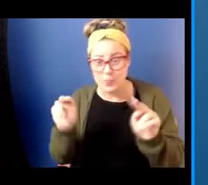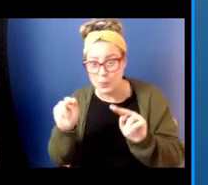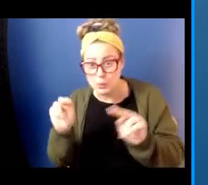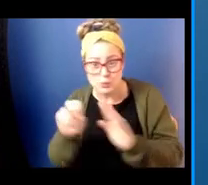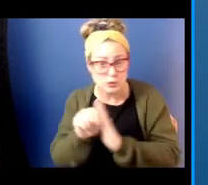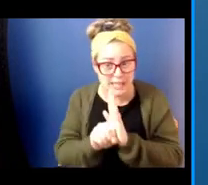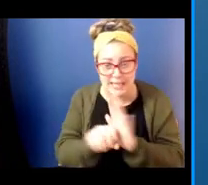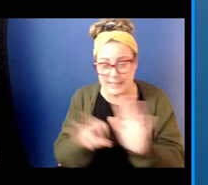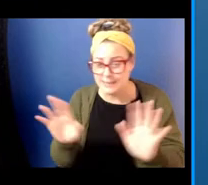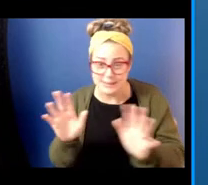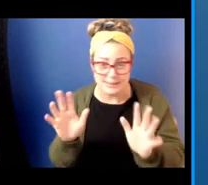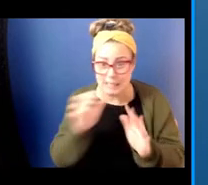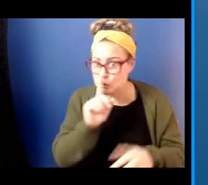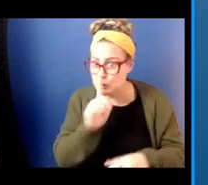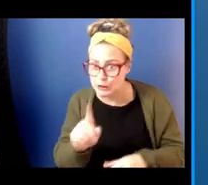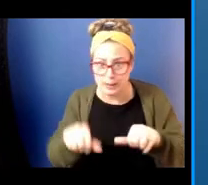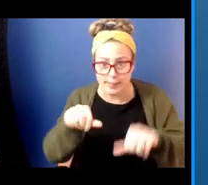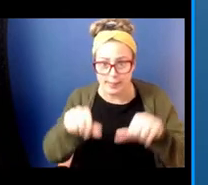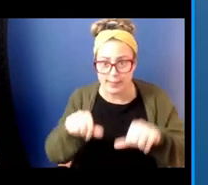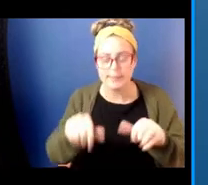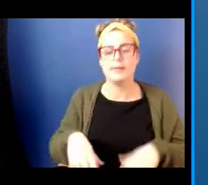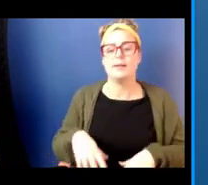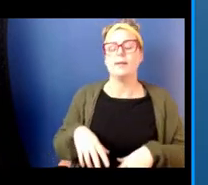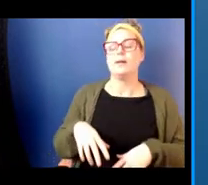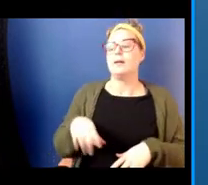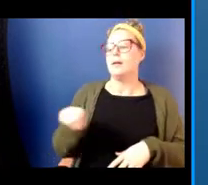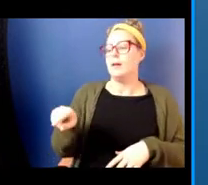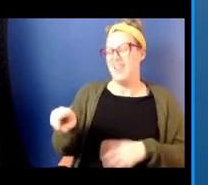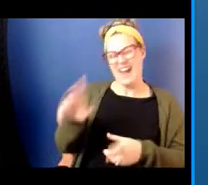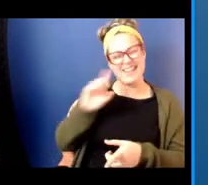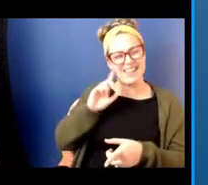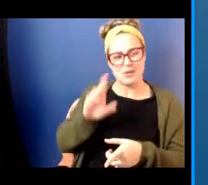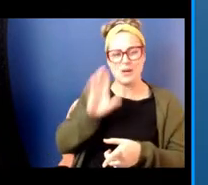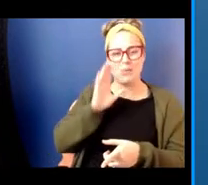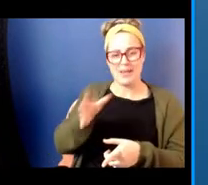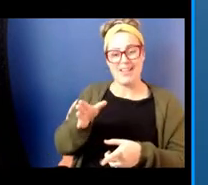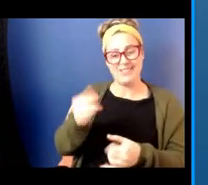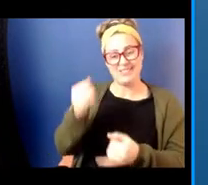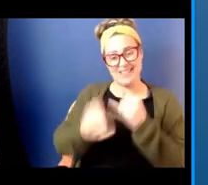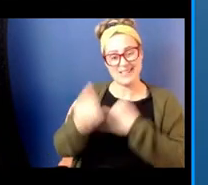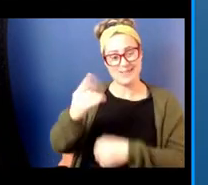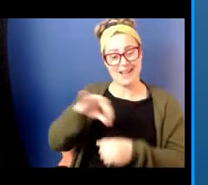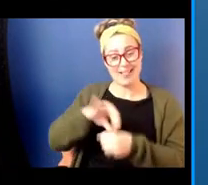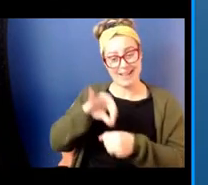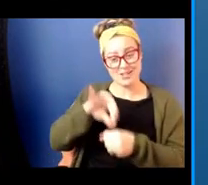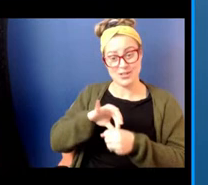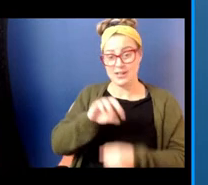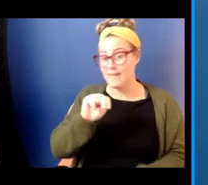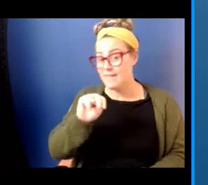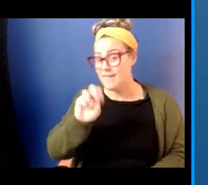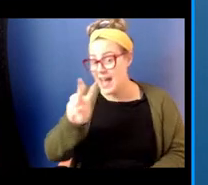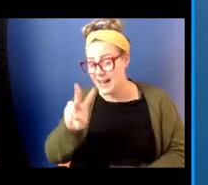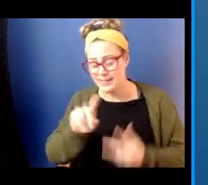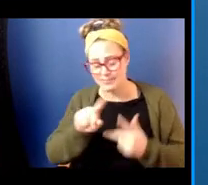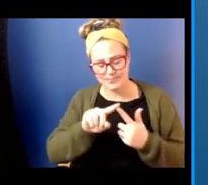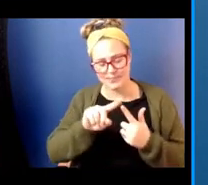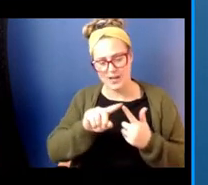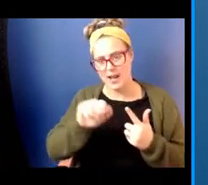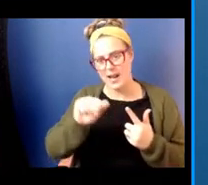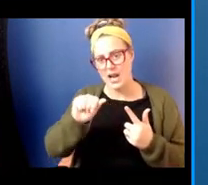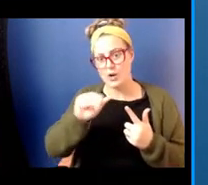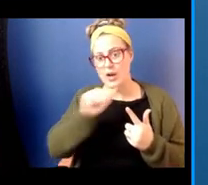we're on our way to doing that I think these last elections in Nevada and Arizona and Georgia